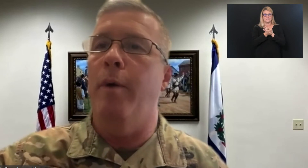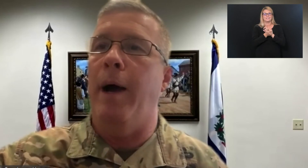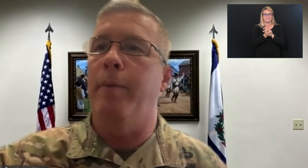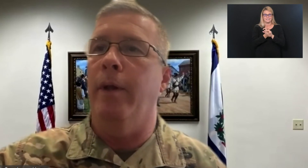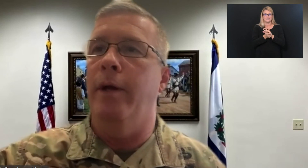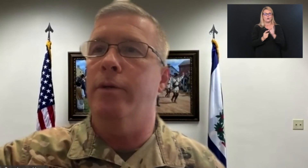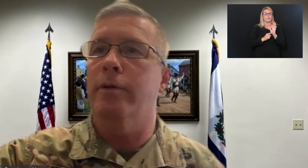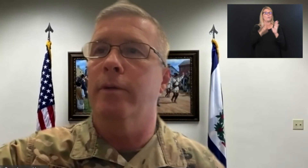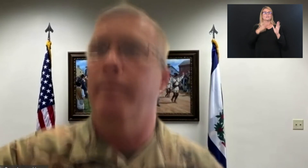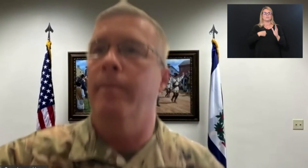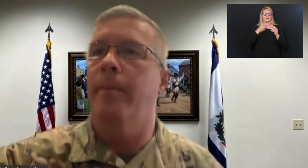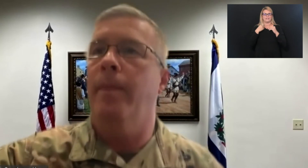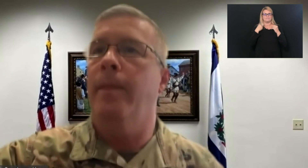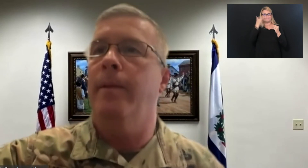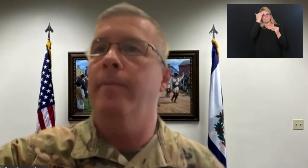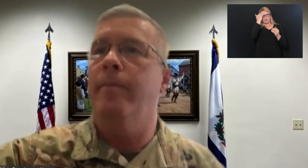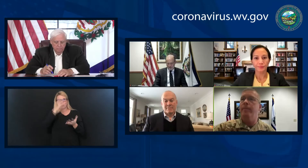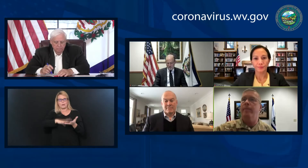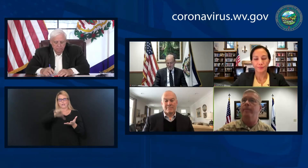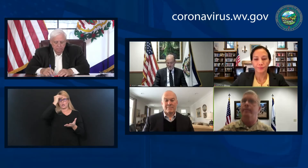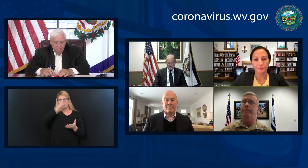appropriate populations.